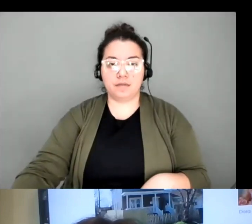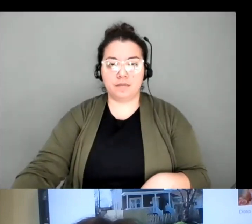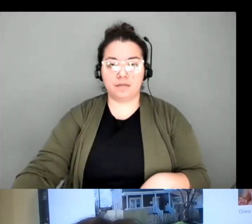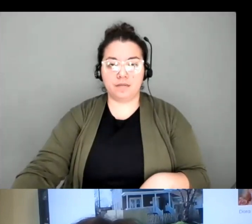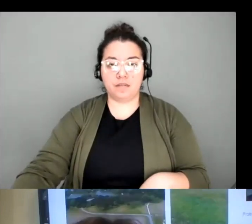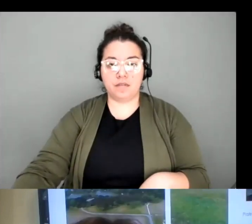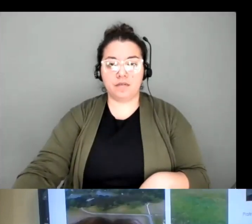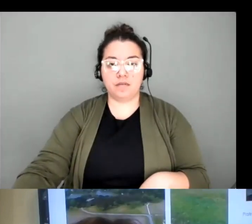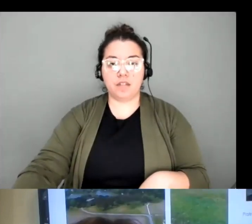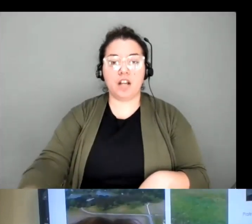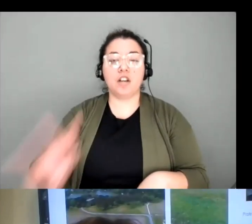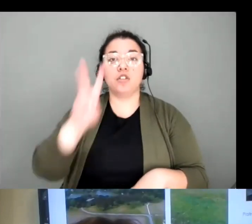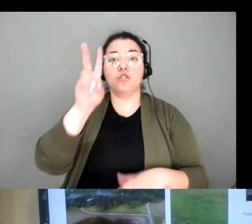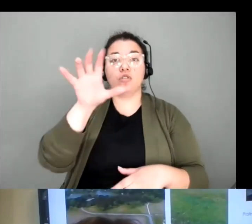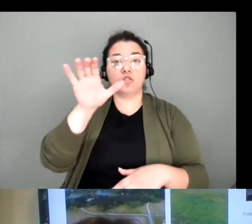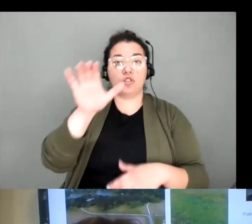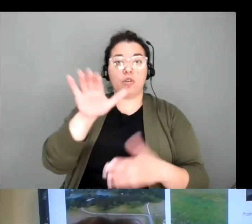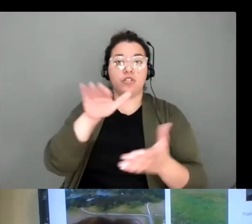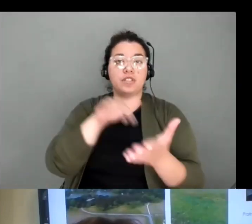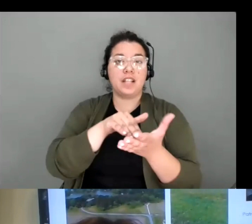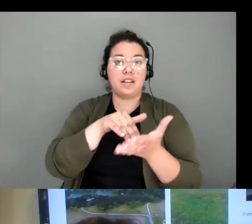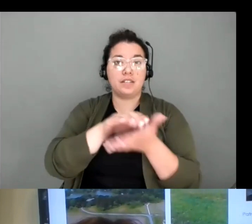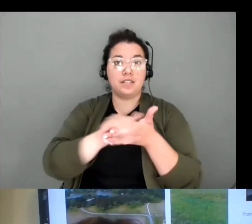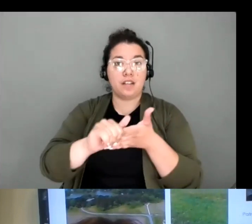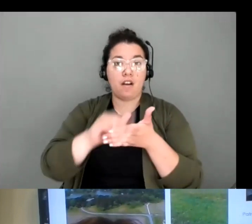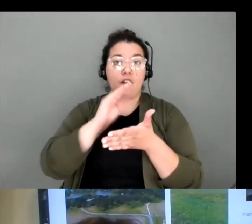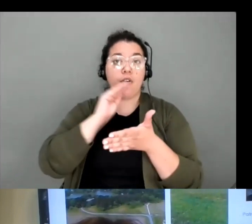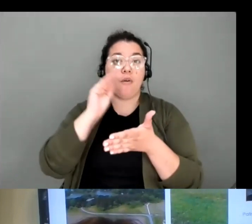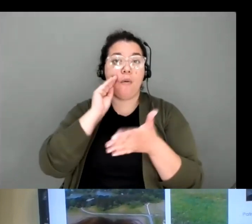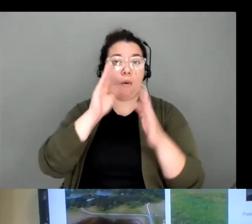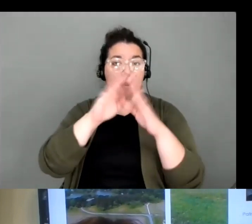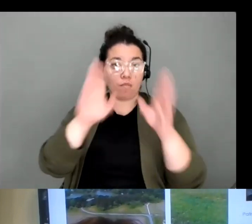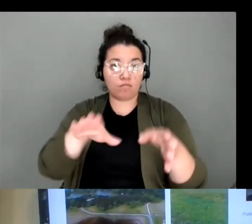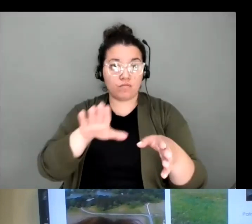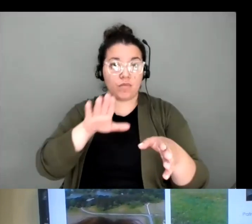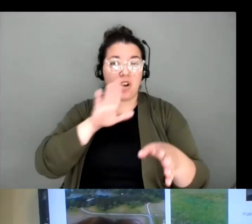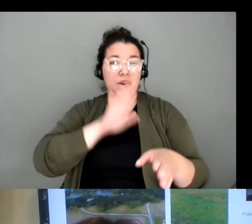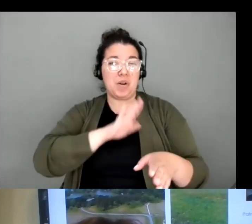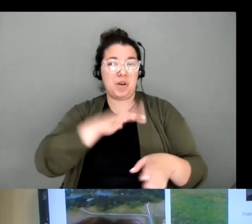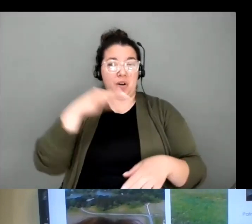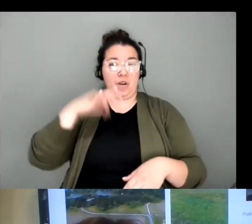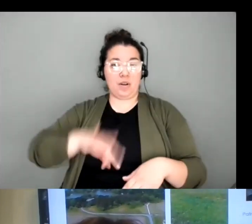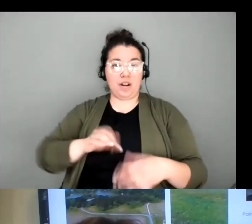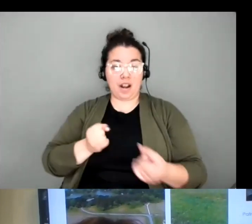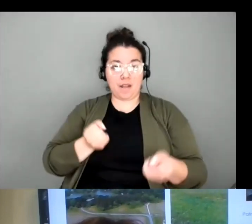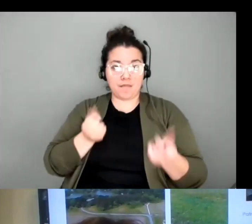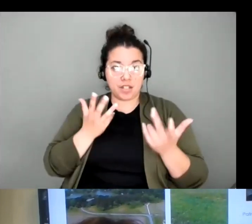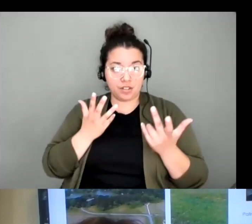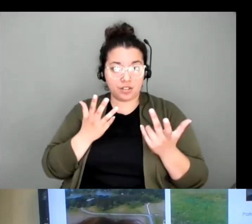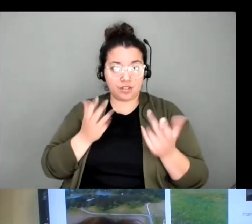$200,000 home commission would be what? Anybody hear that?